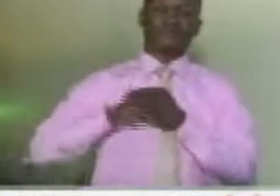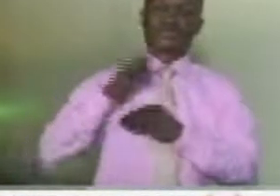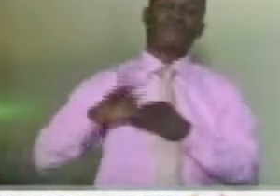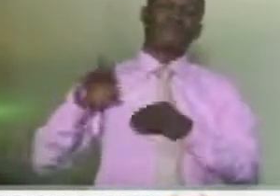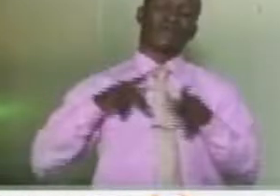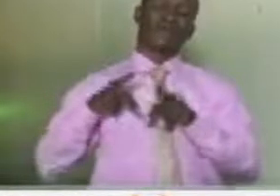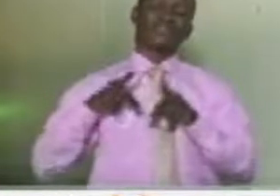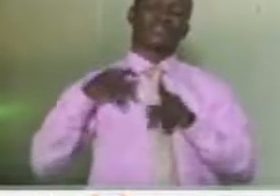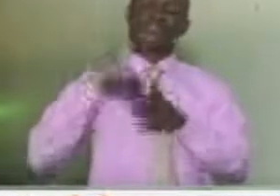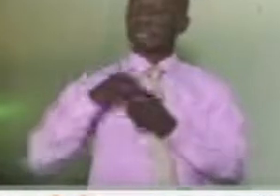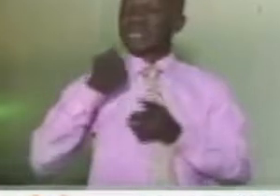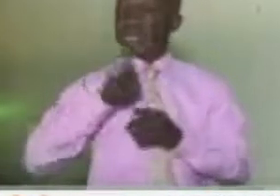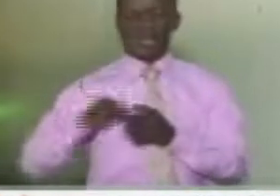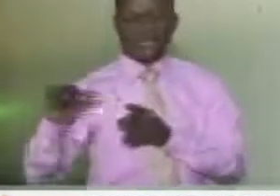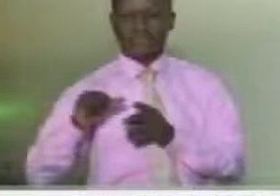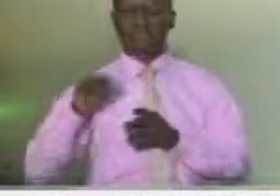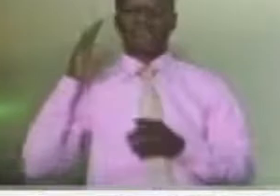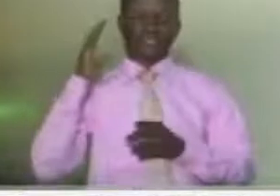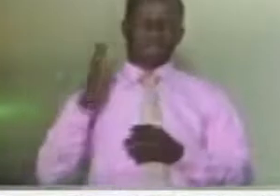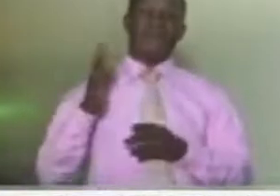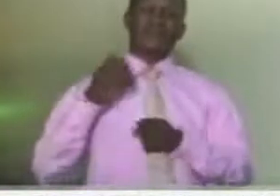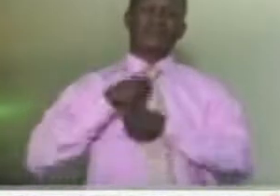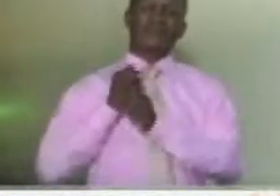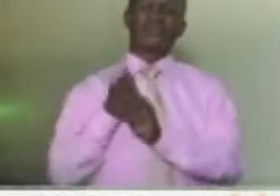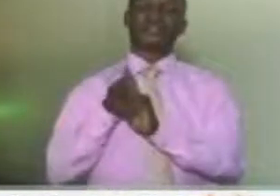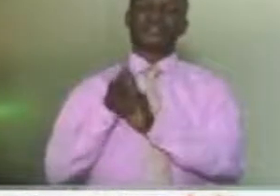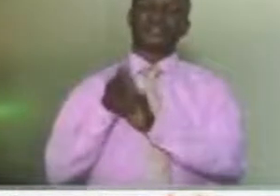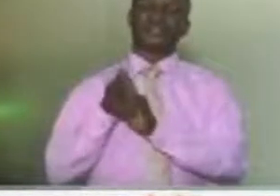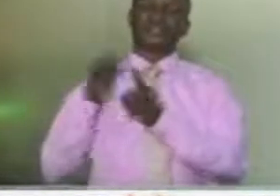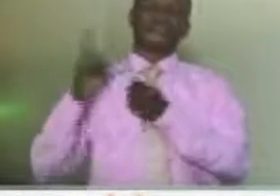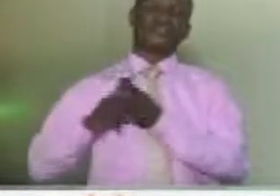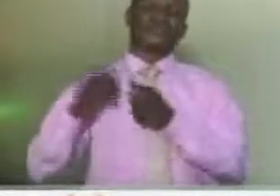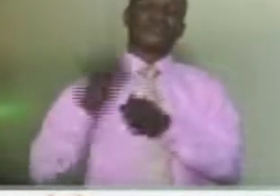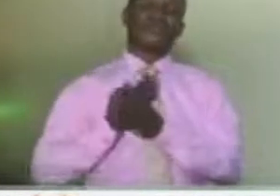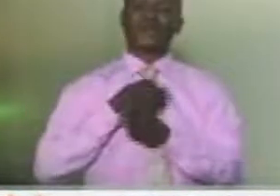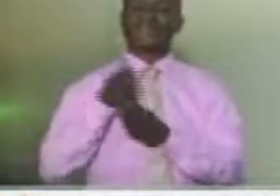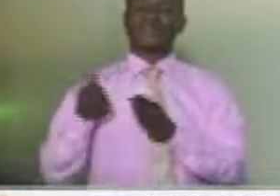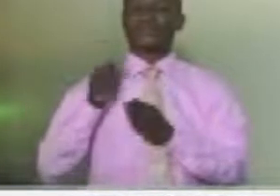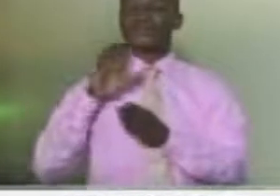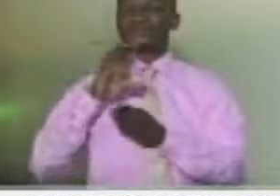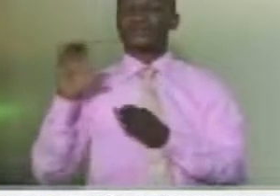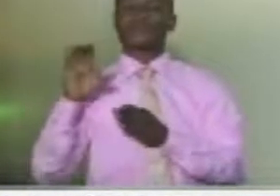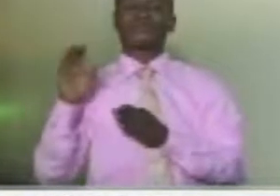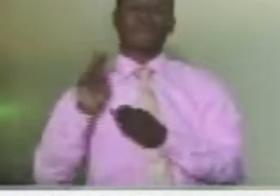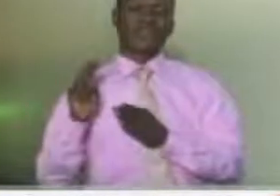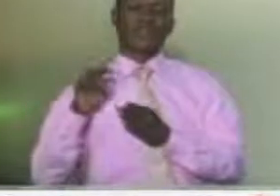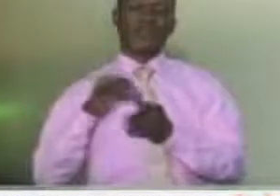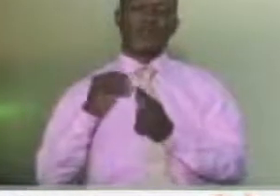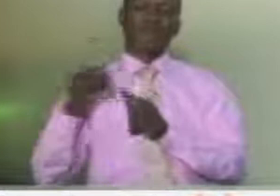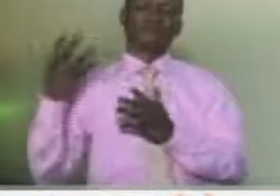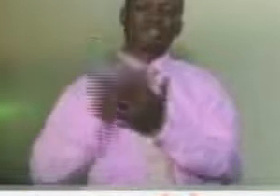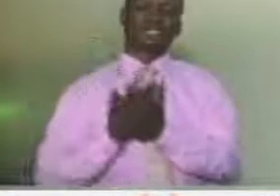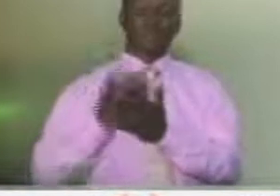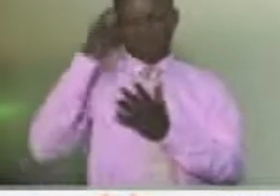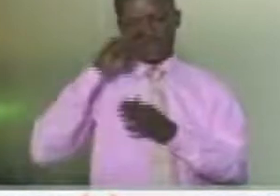capacity, commits an offense and is liable on conviction to a fine of 5 million naira or imprisonment for a term not